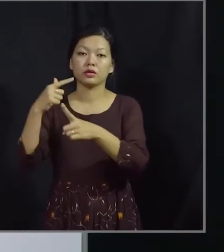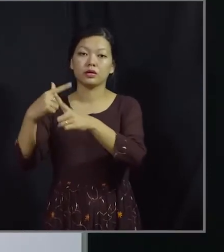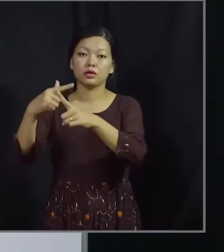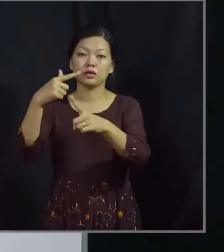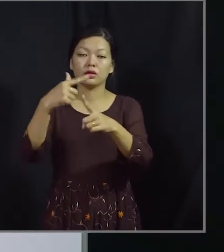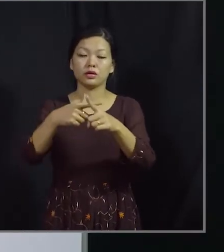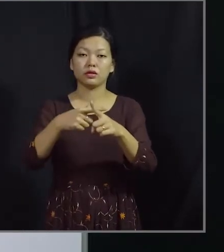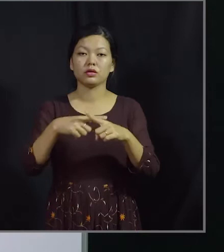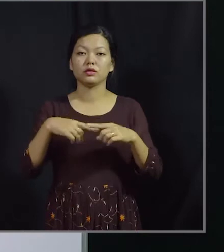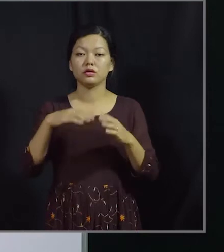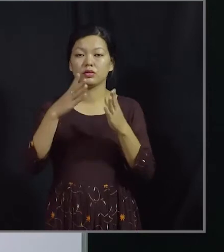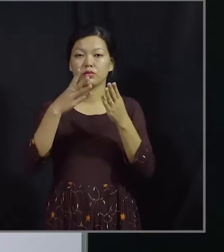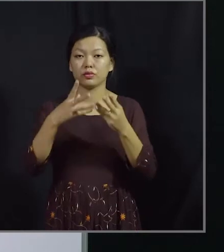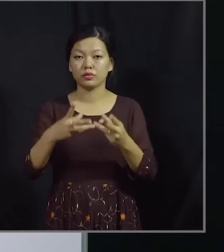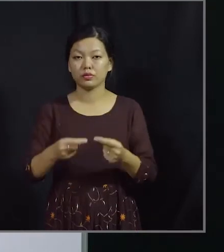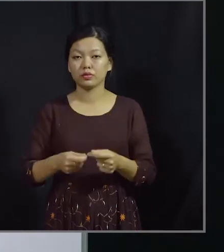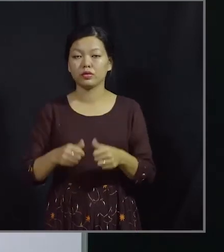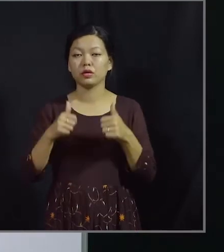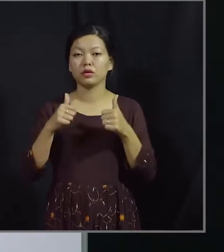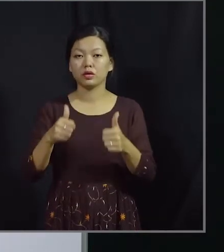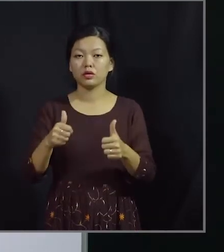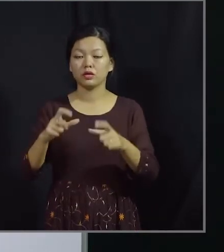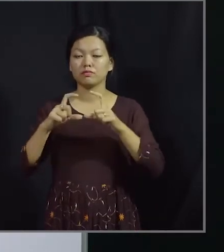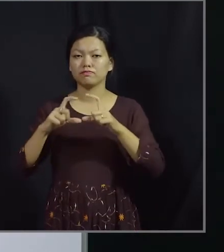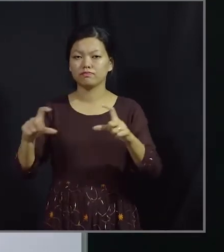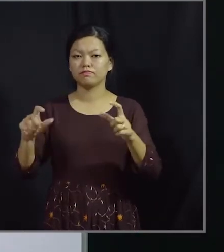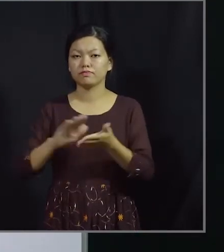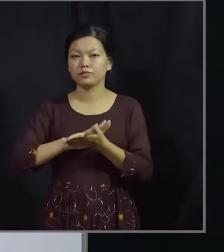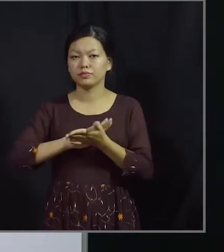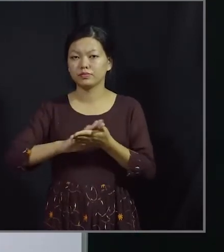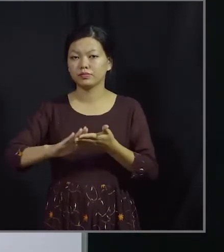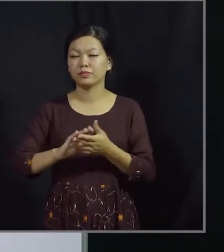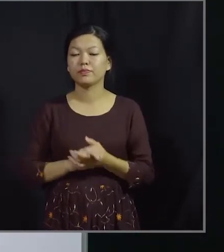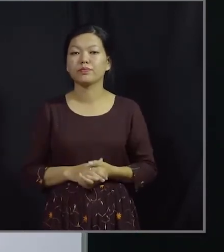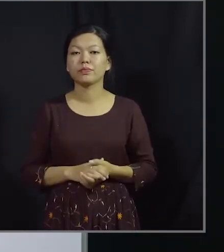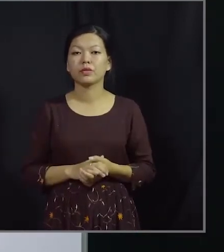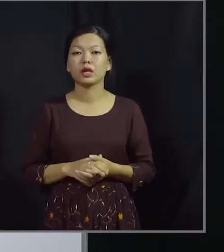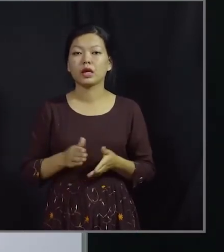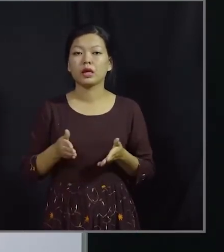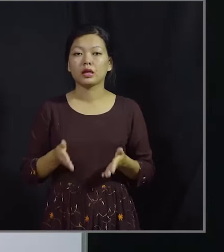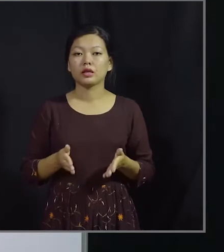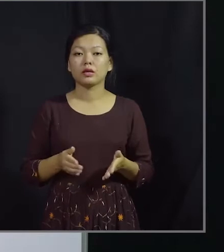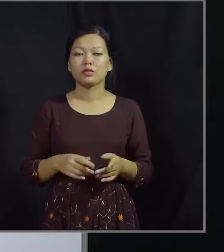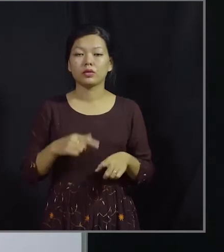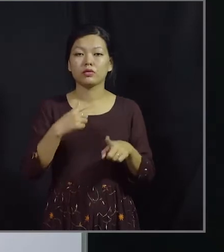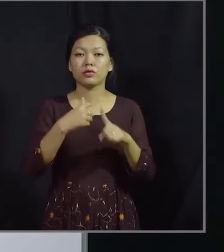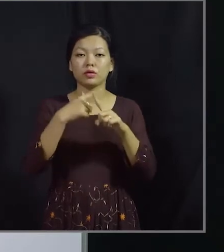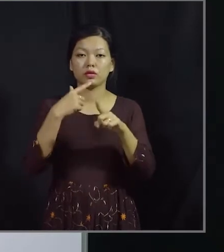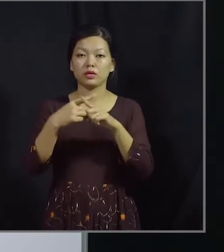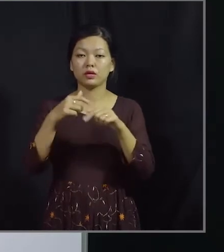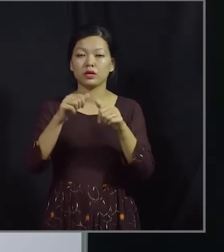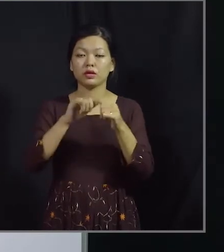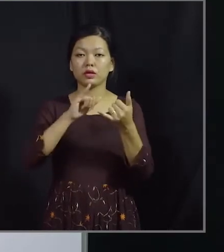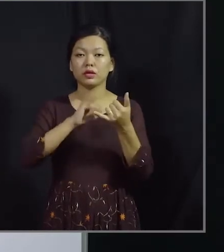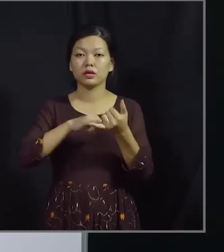after valuation of goodwill, we will have to revalue assets and liabilities. This assets and